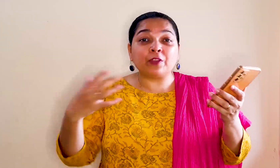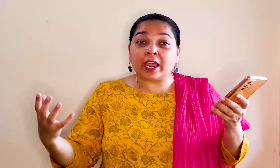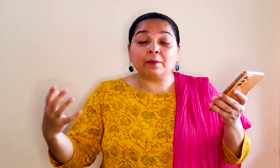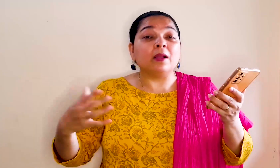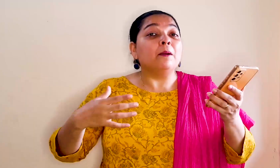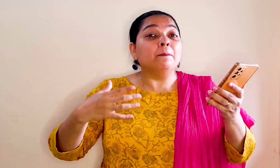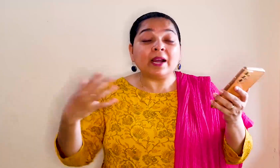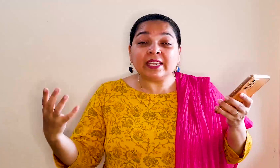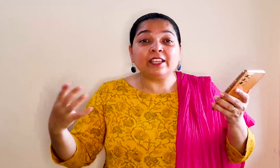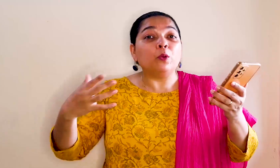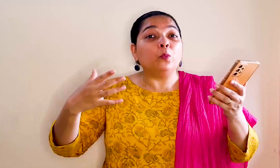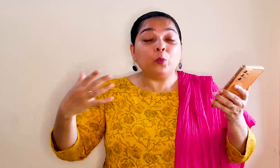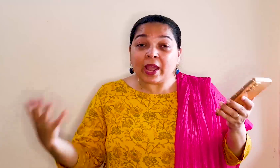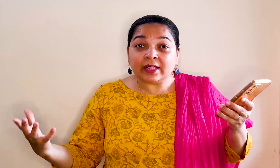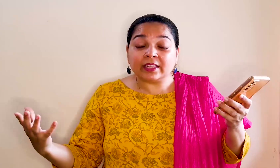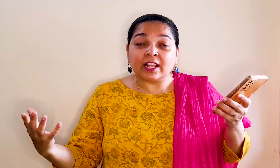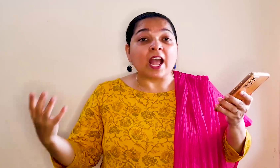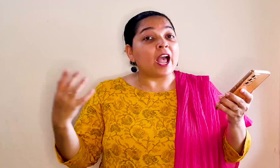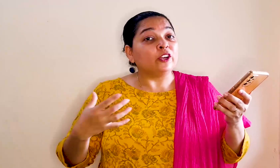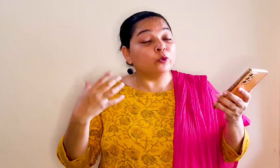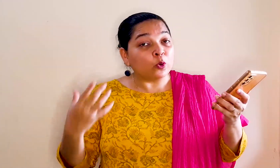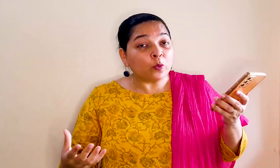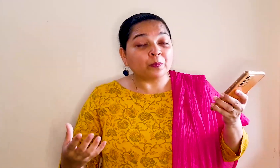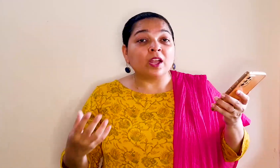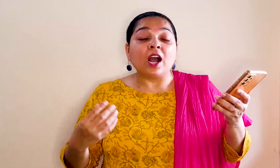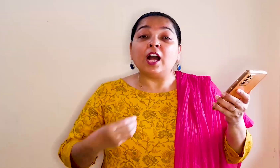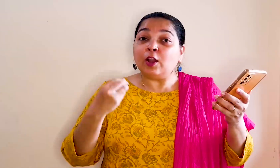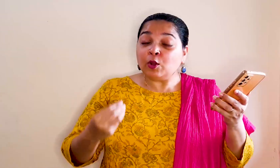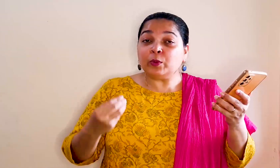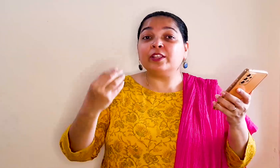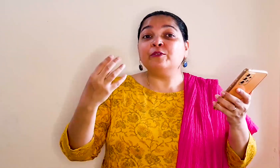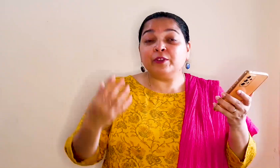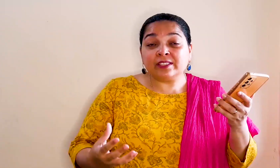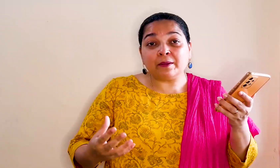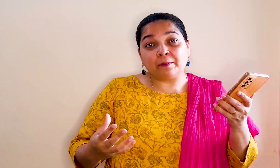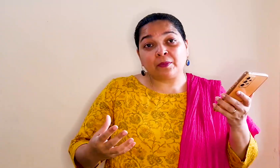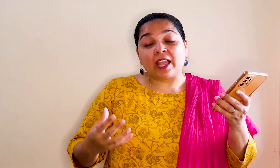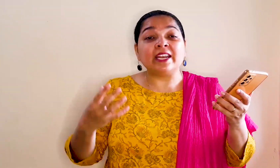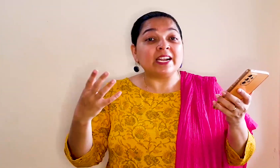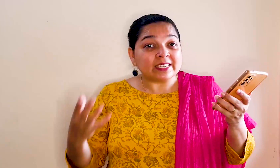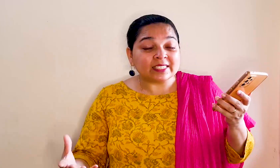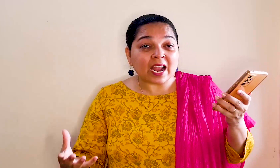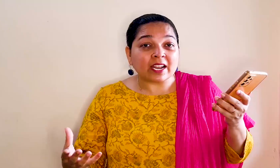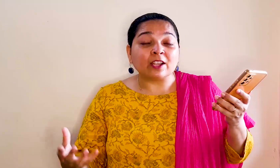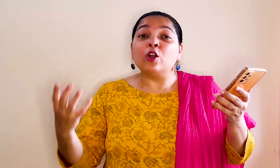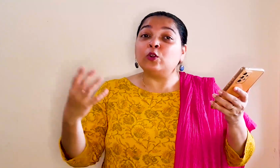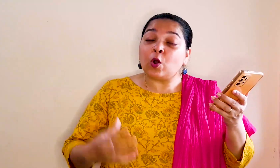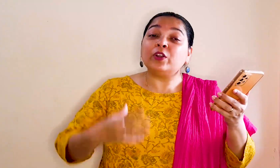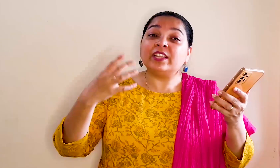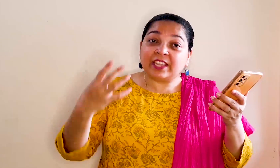for fame, money, wealth. And you know, along with wisdom and